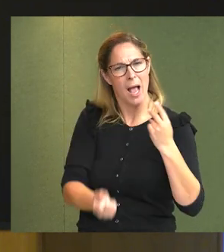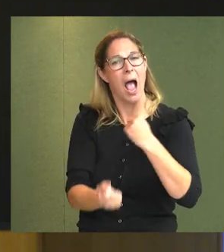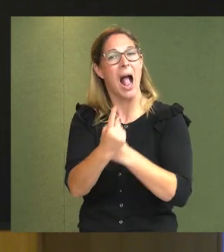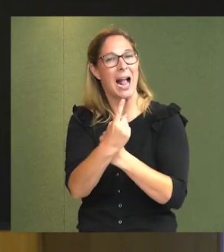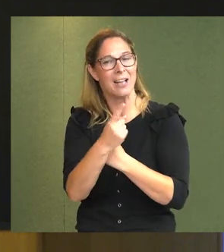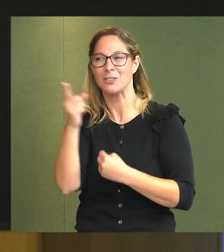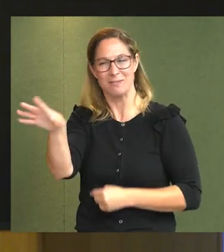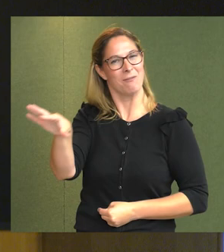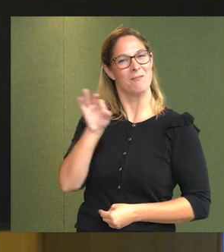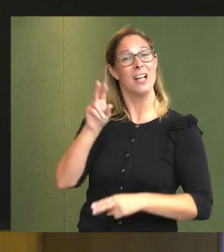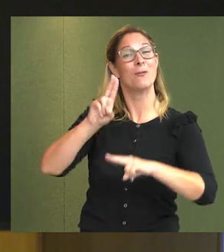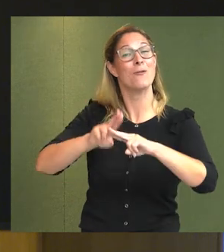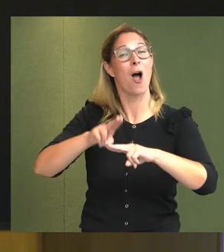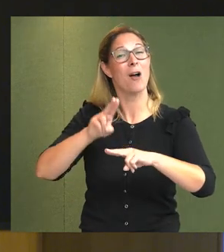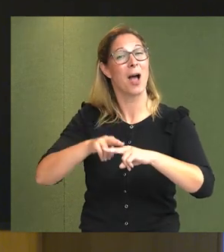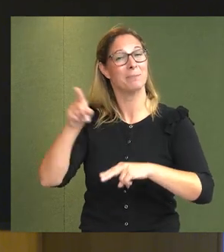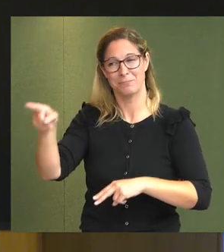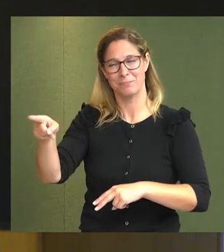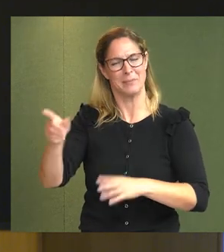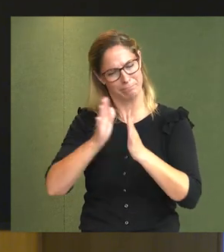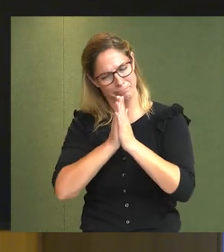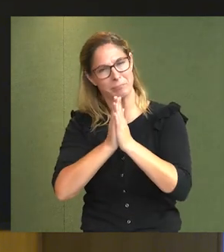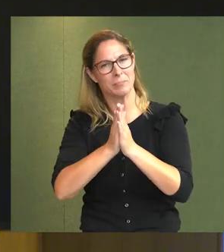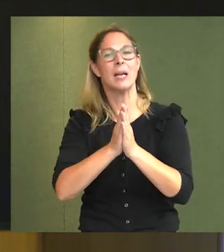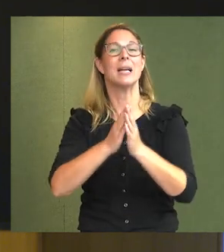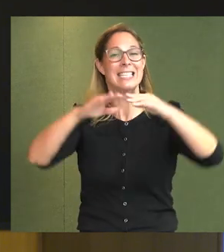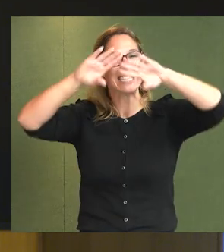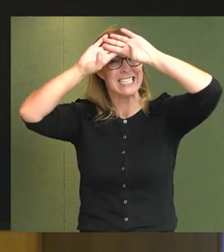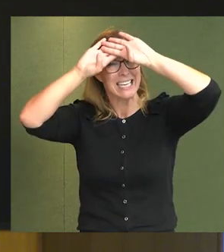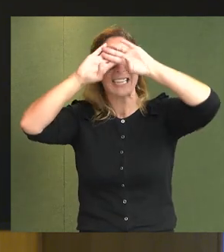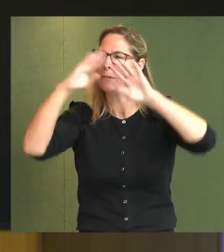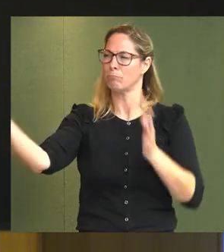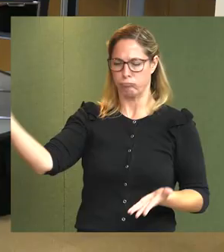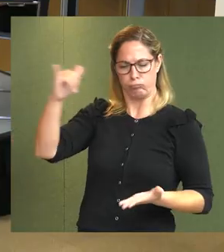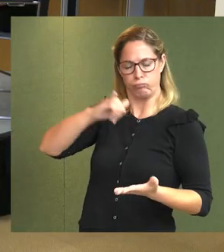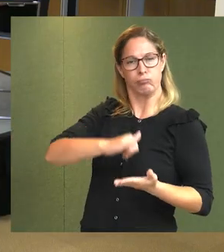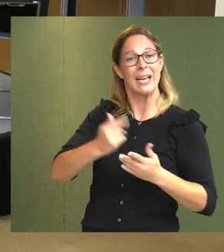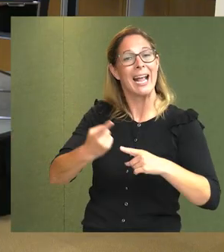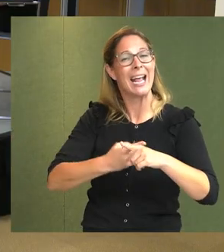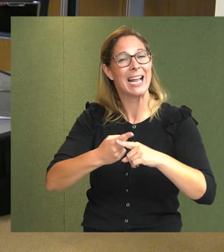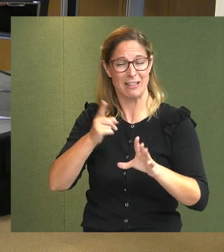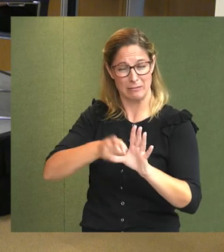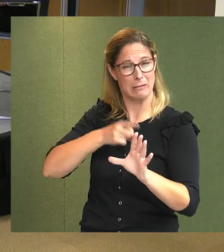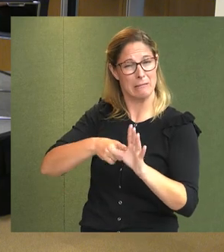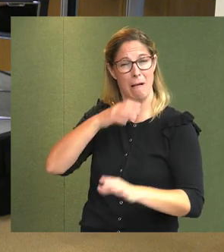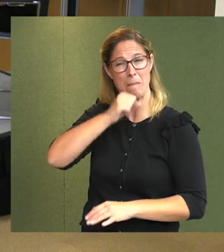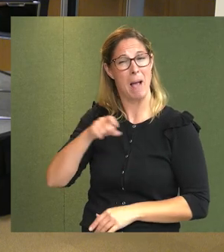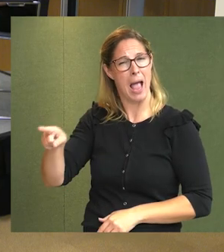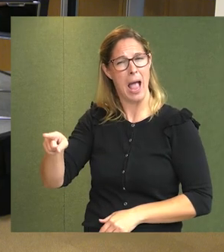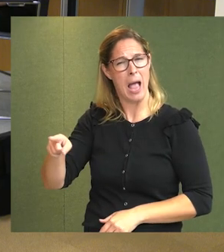Sikh who came to England as a young man to carve a better future for himself and his